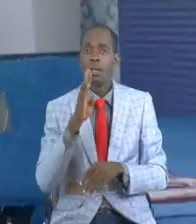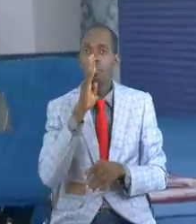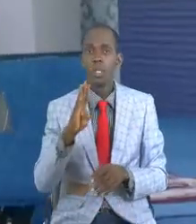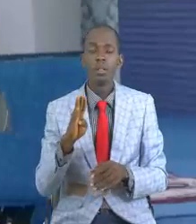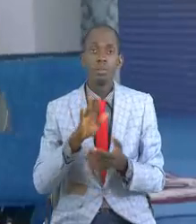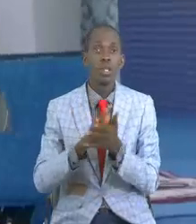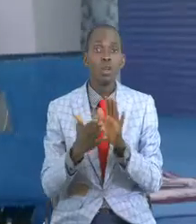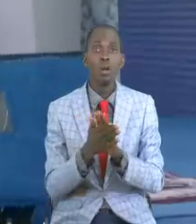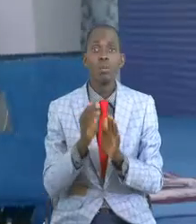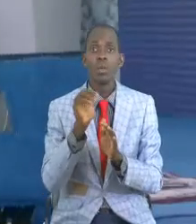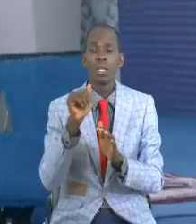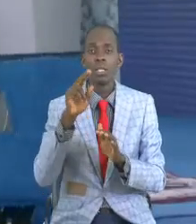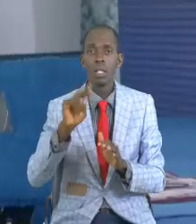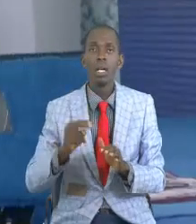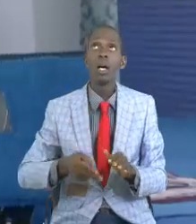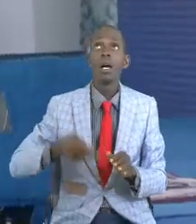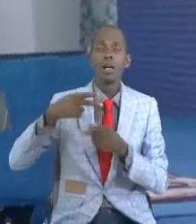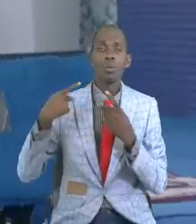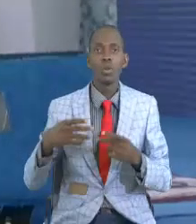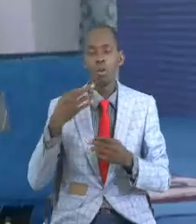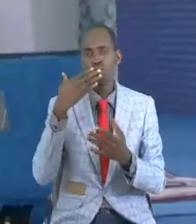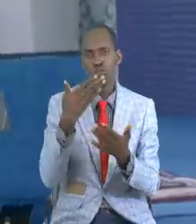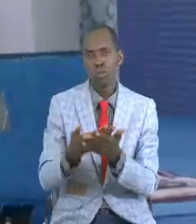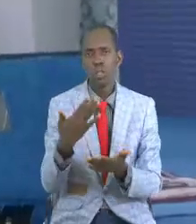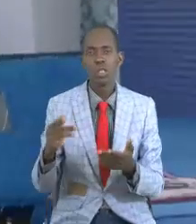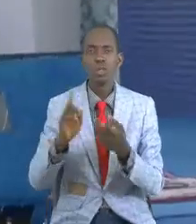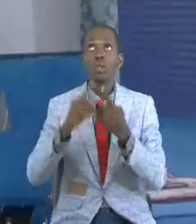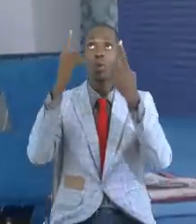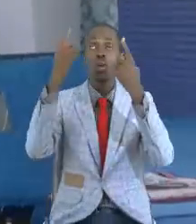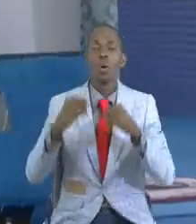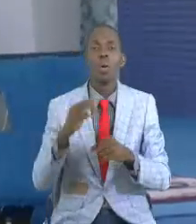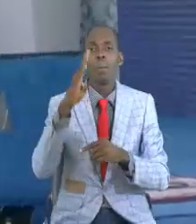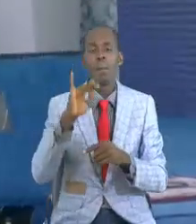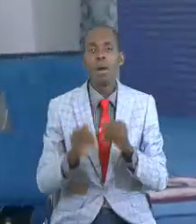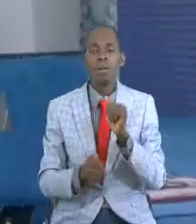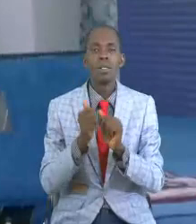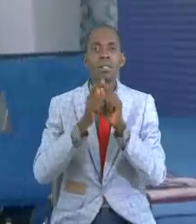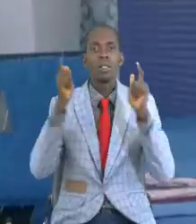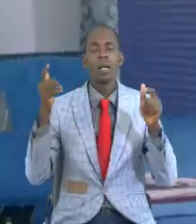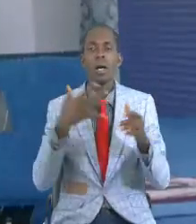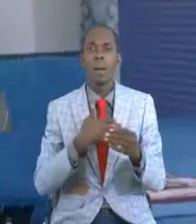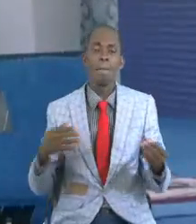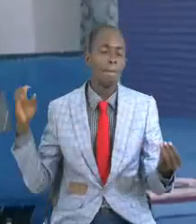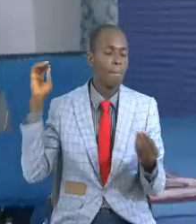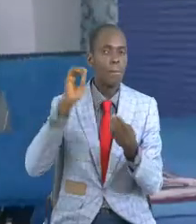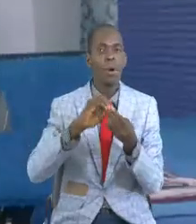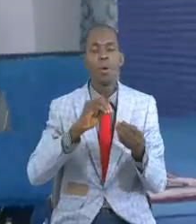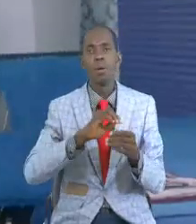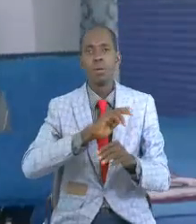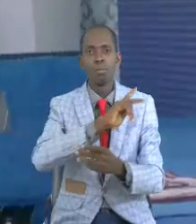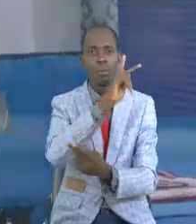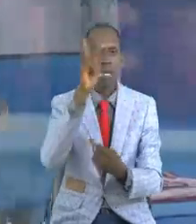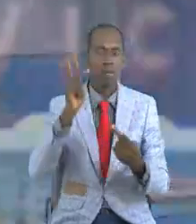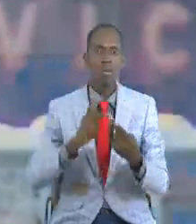priest of good things to come, by a greater and more perfect tabernacle. A greater and